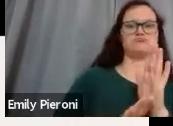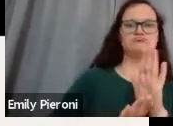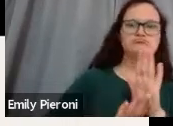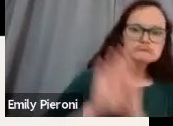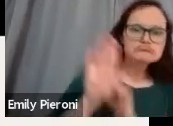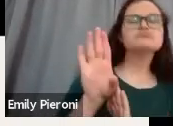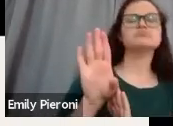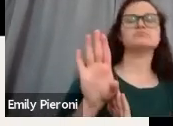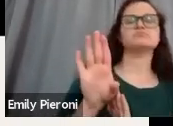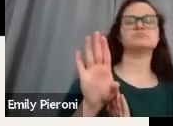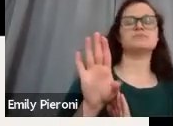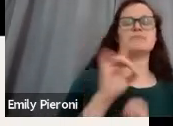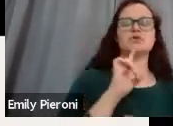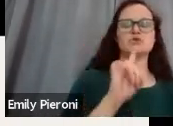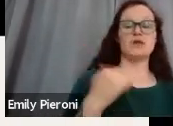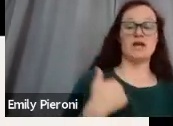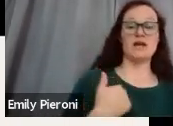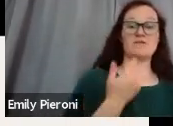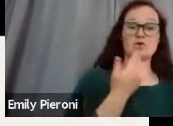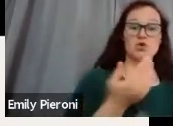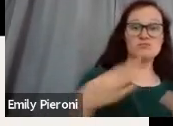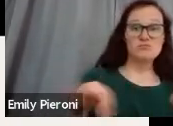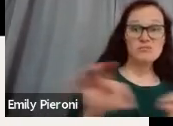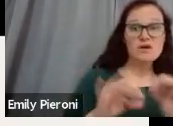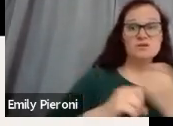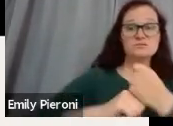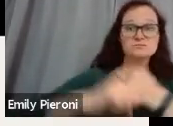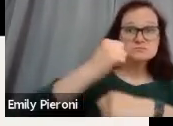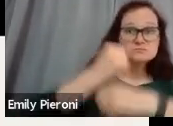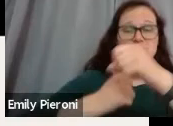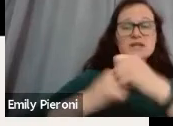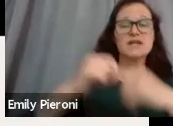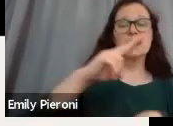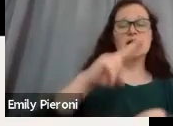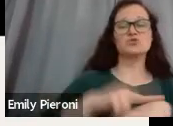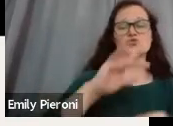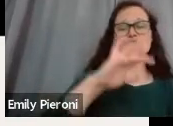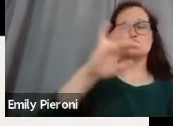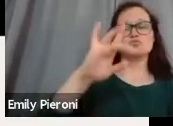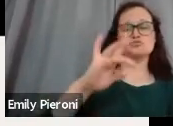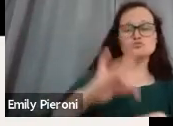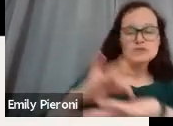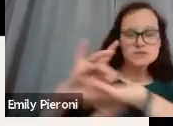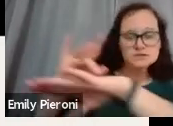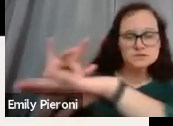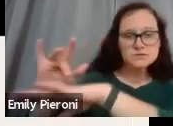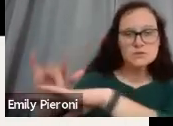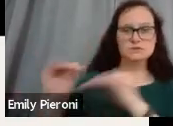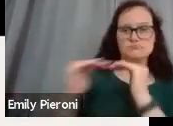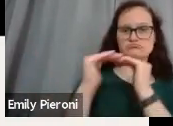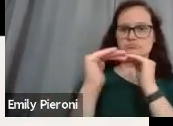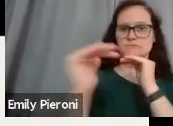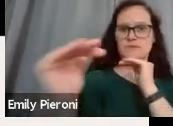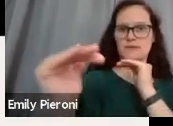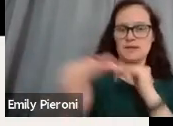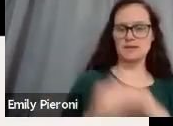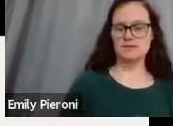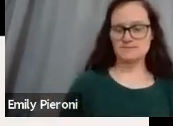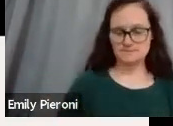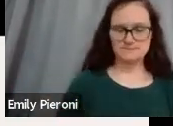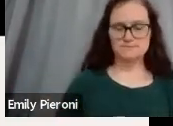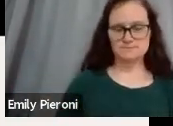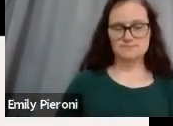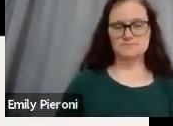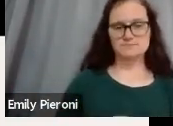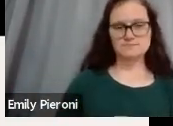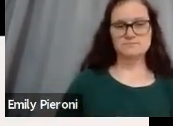critical infrastructure and natural resource security, resiliency, and sustainability. Mike's going to talk